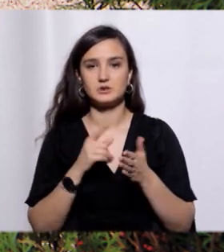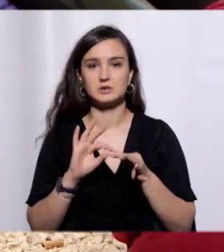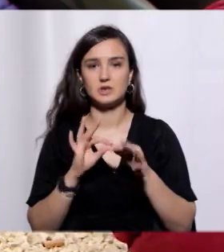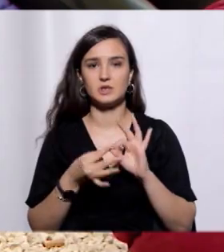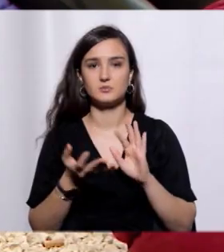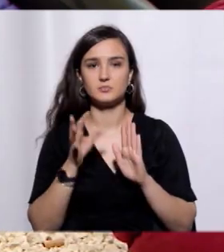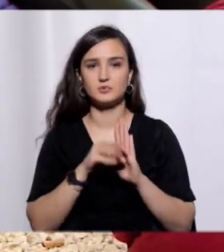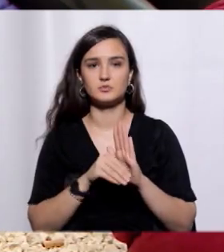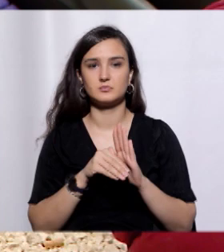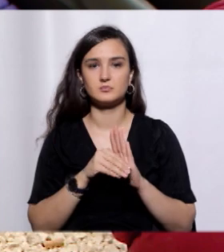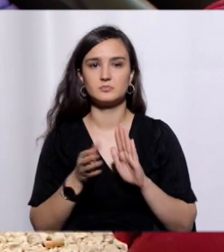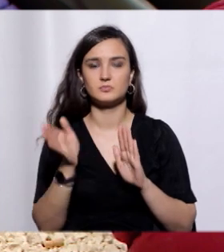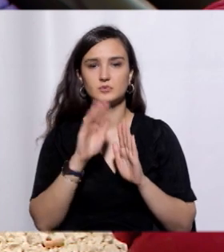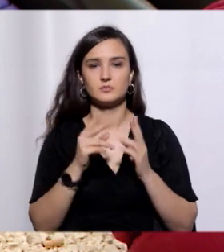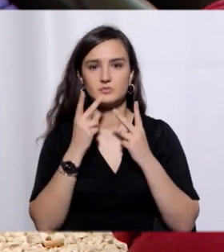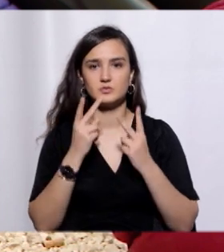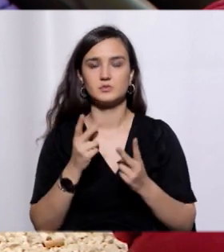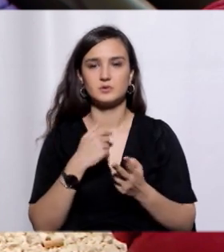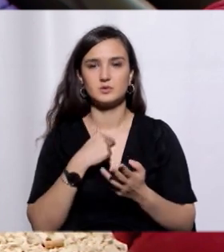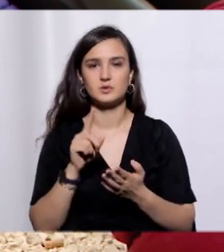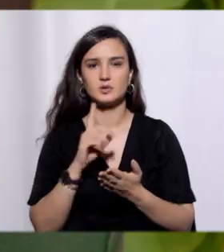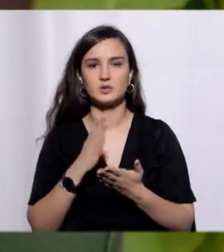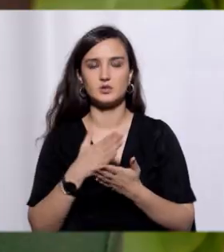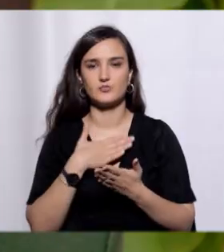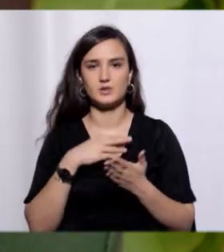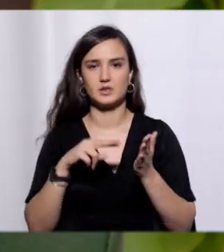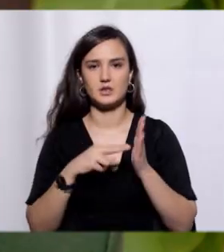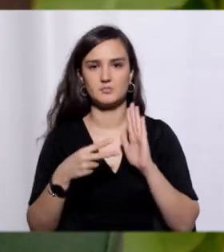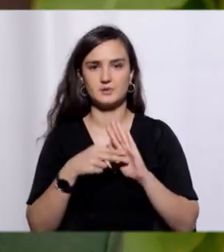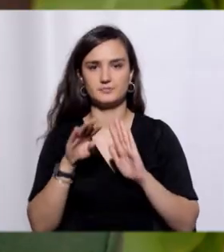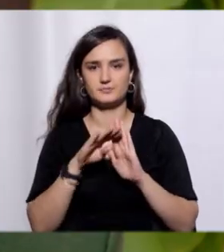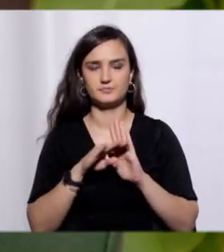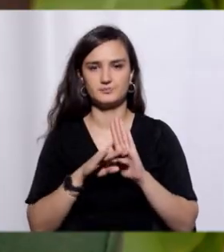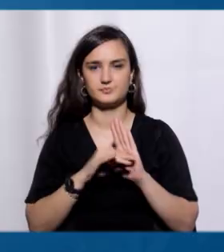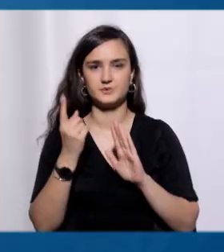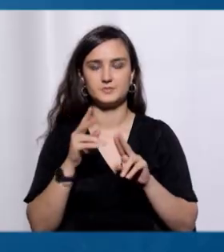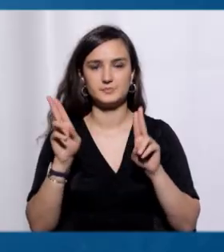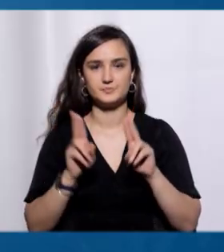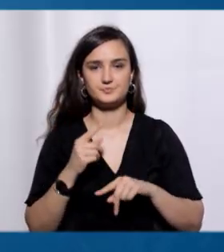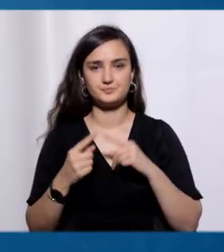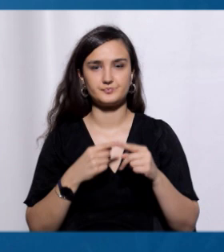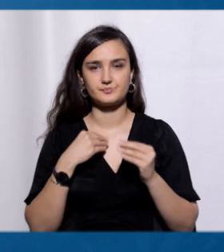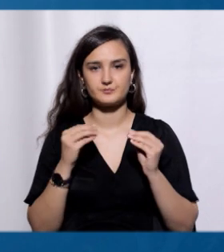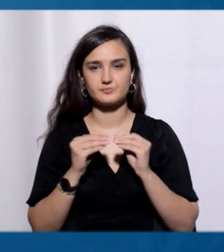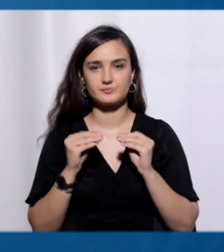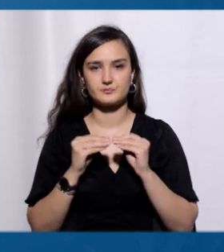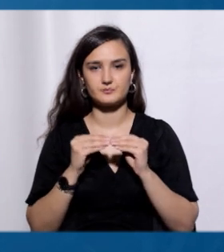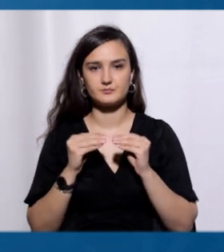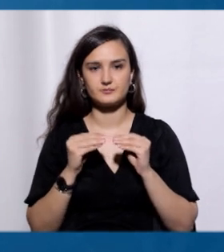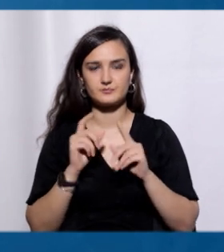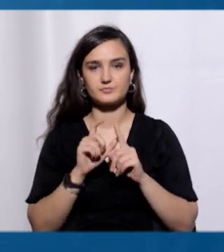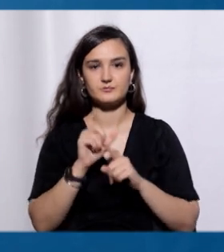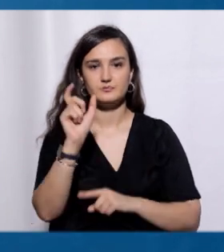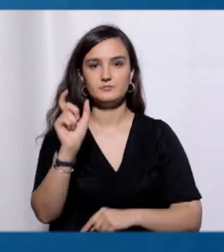details, let's see what is our agenda. So first, traditionally, we are looking at the